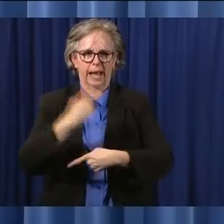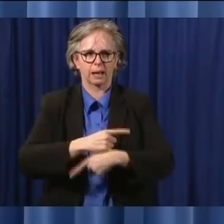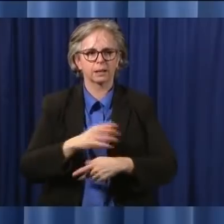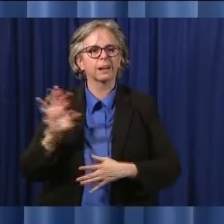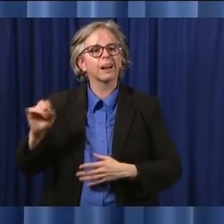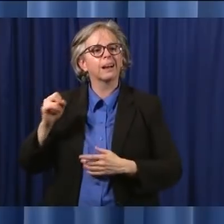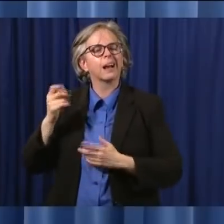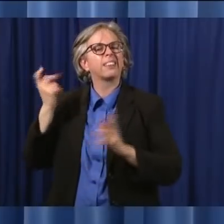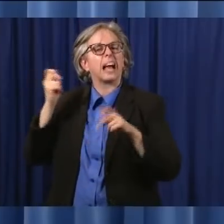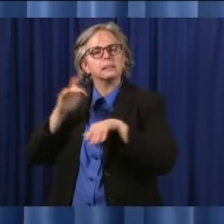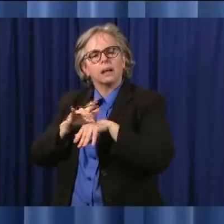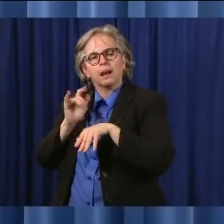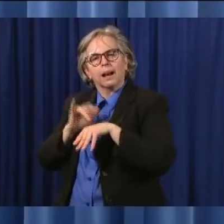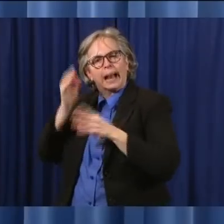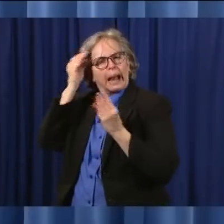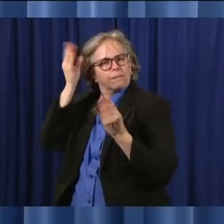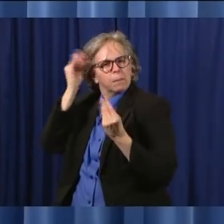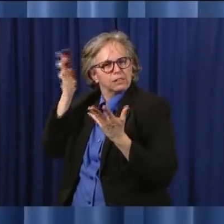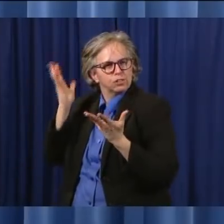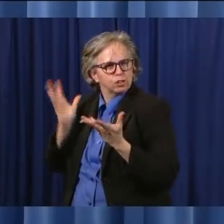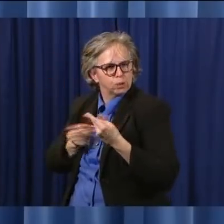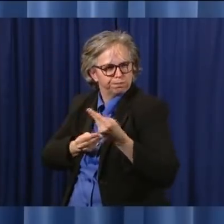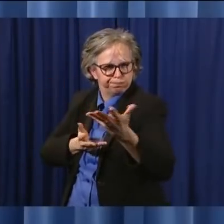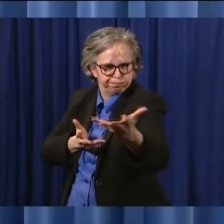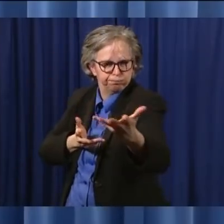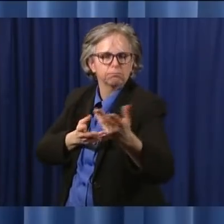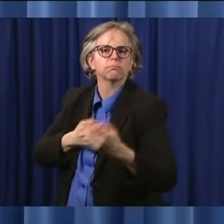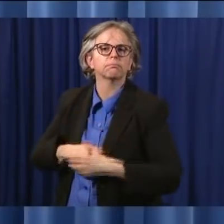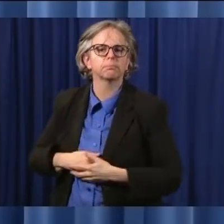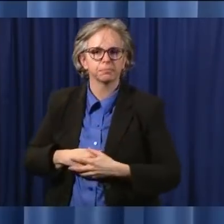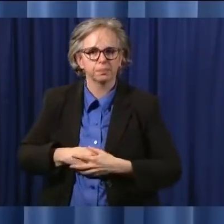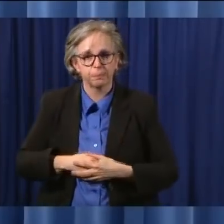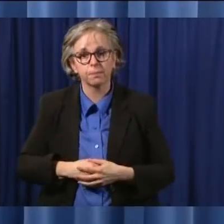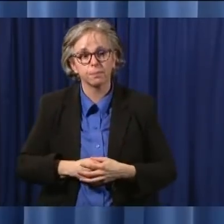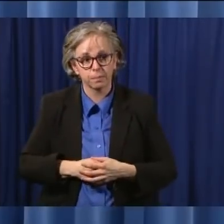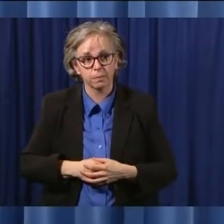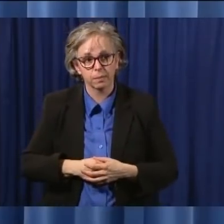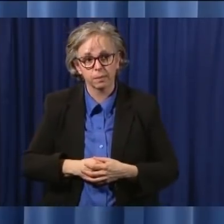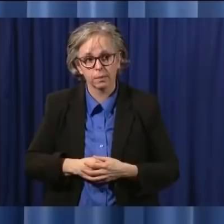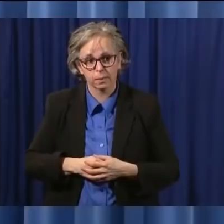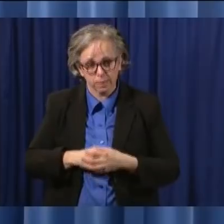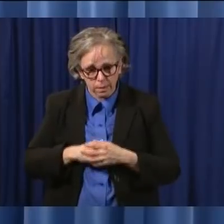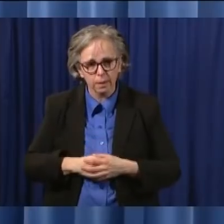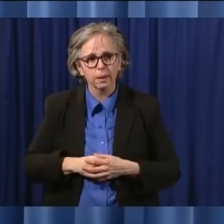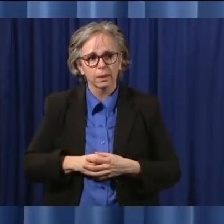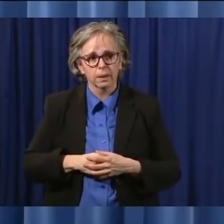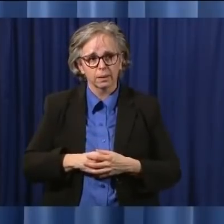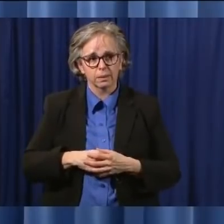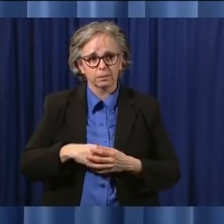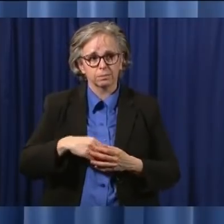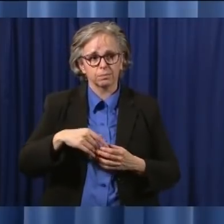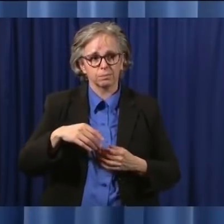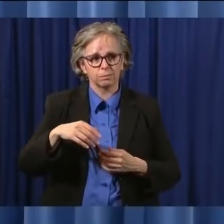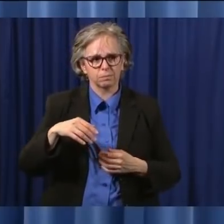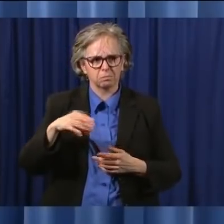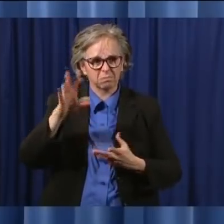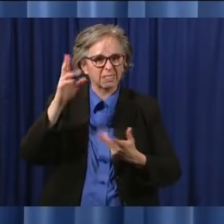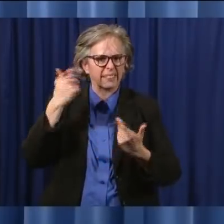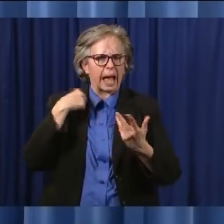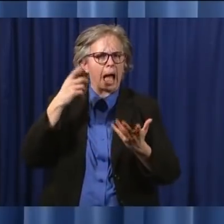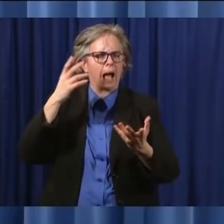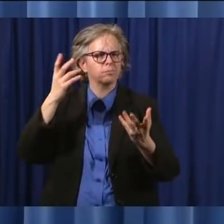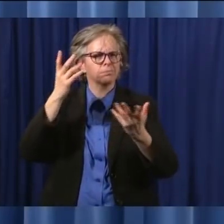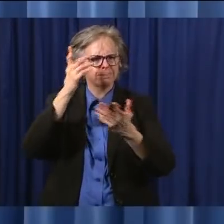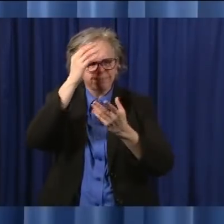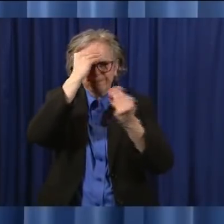Establishing culturally appropriate and accessible COVID-19 exposure notification services for communities of color is recommended.